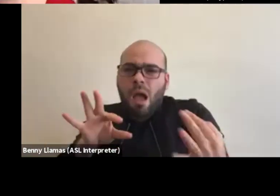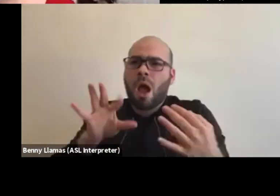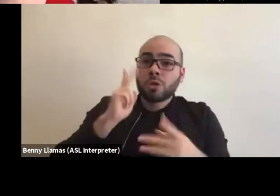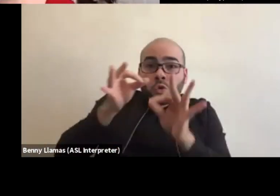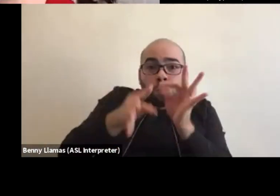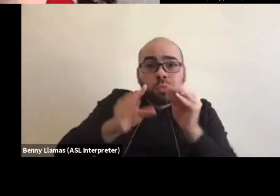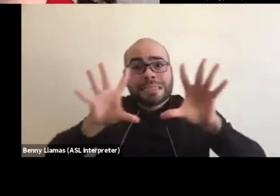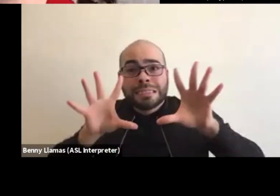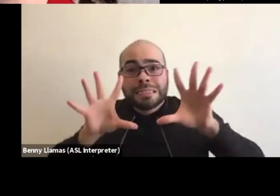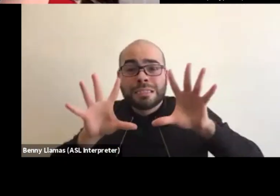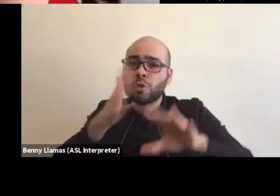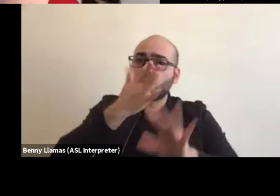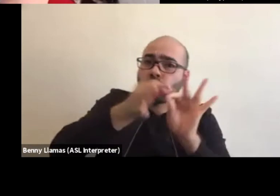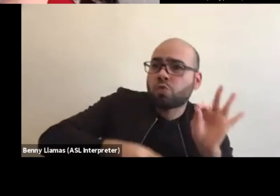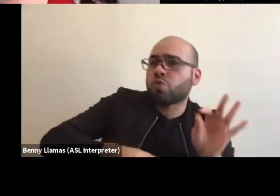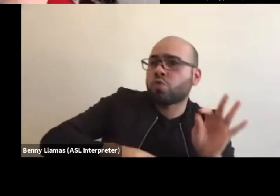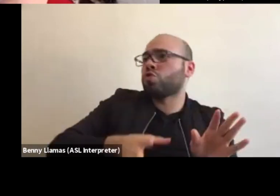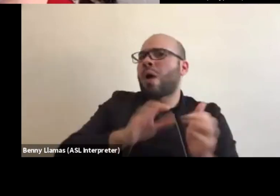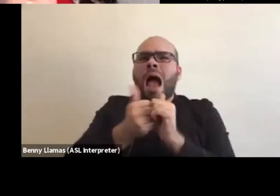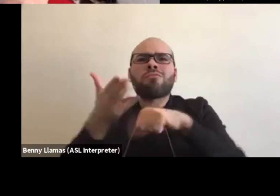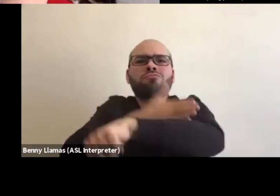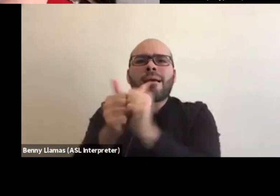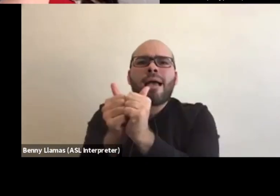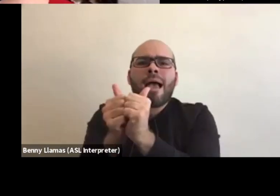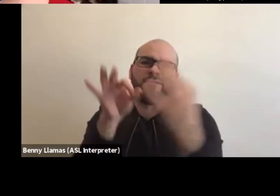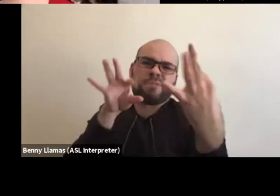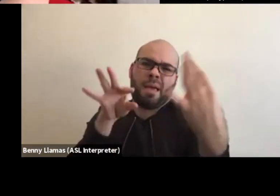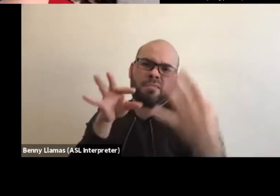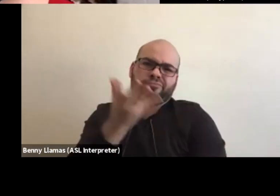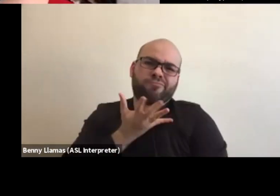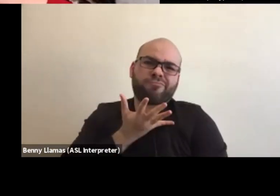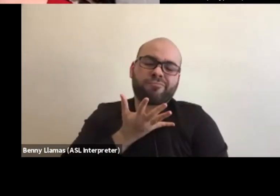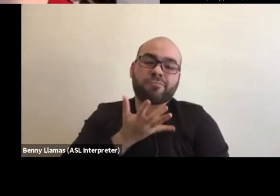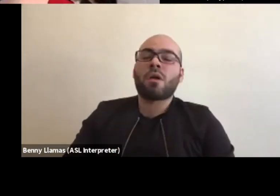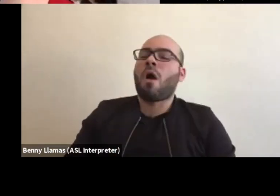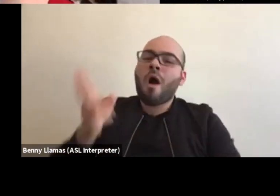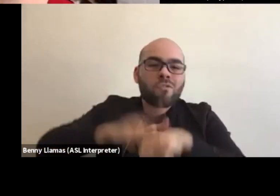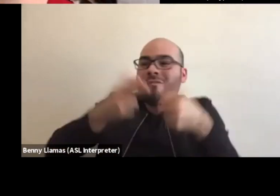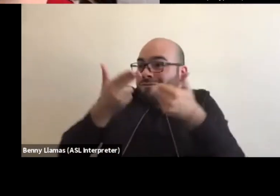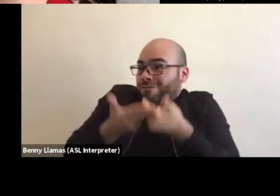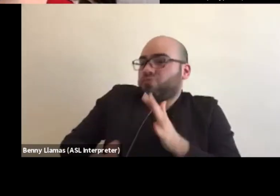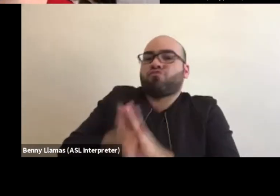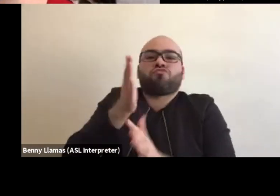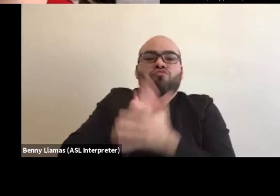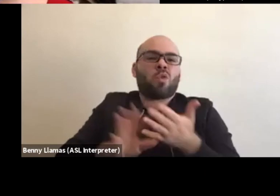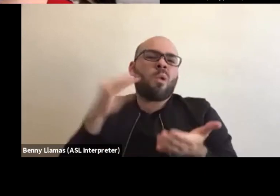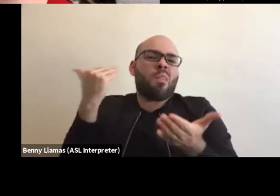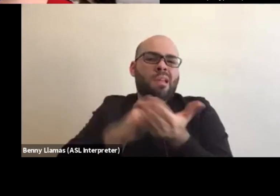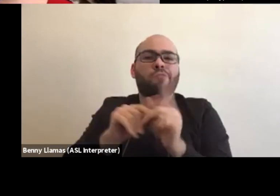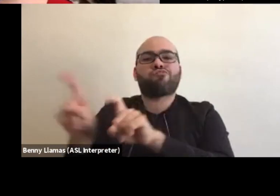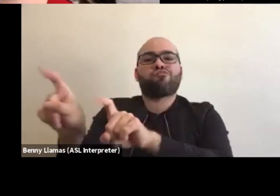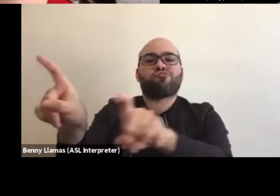this, improve this as we keep doing it, which is super exciting. And we'll send a survey around that'll sort of get your feedback for